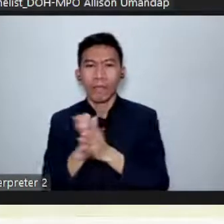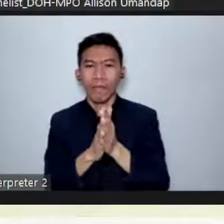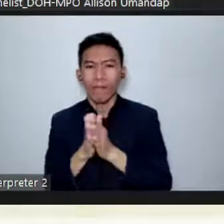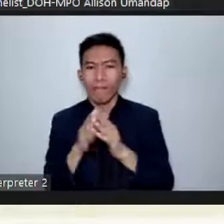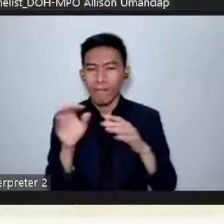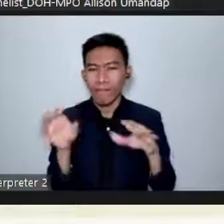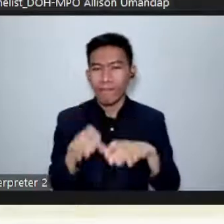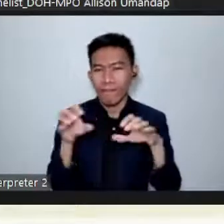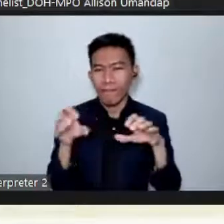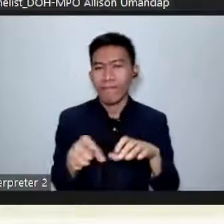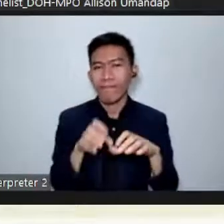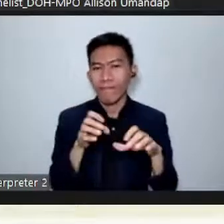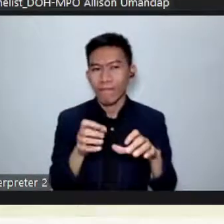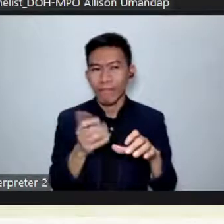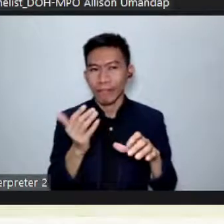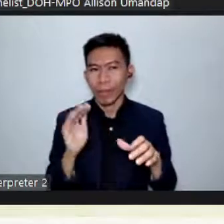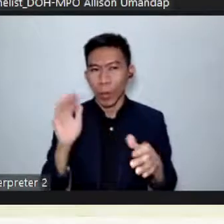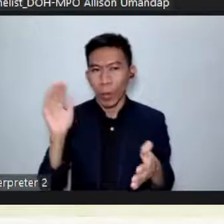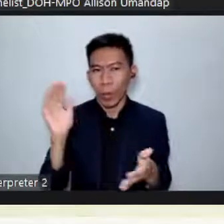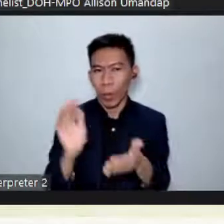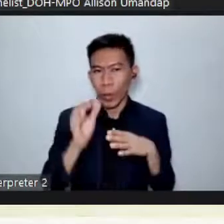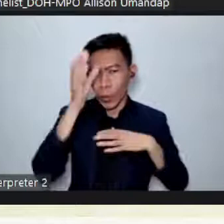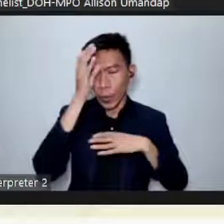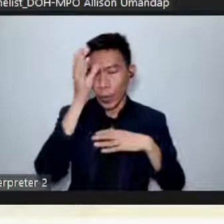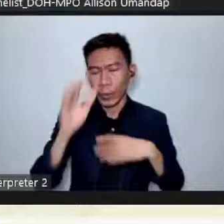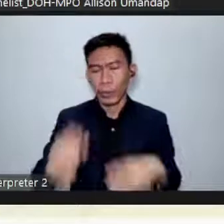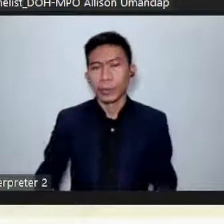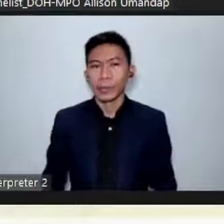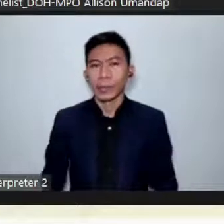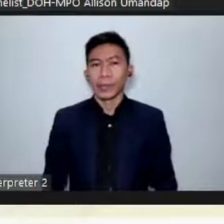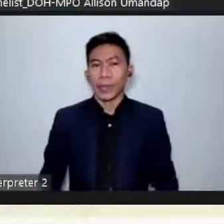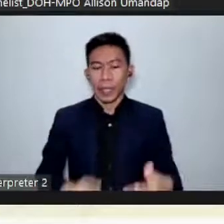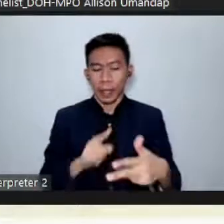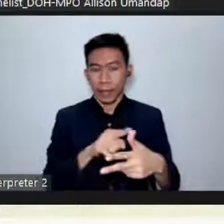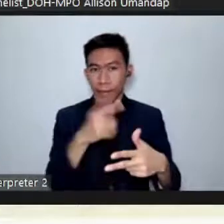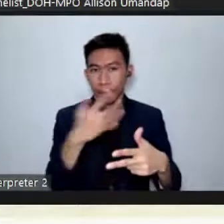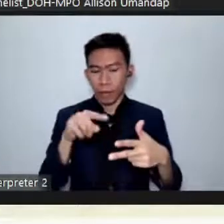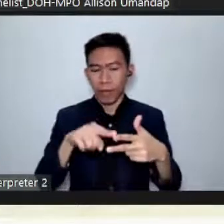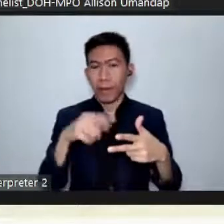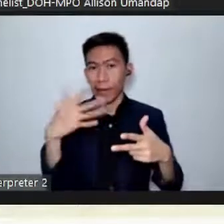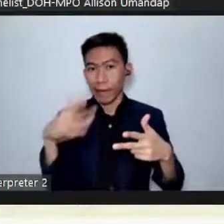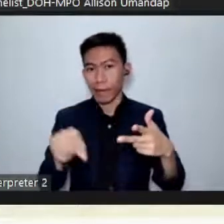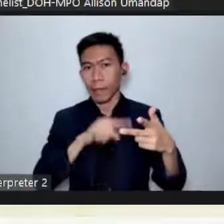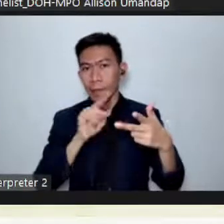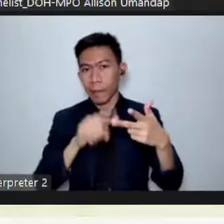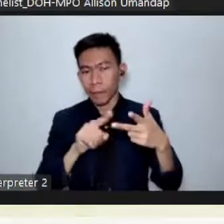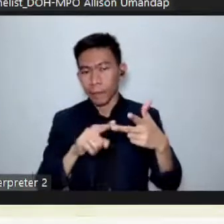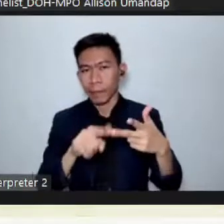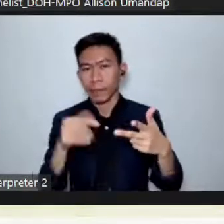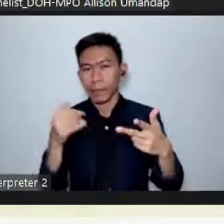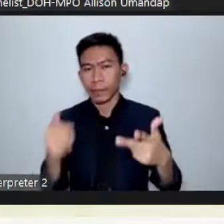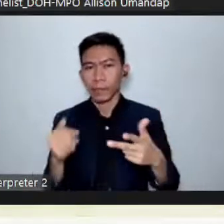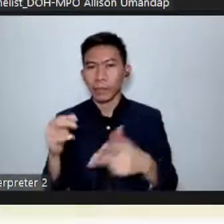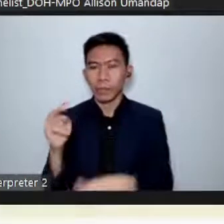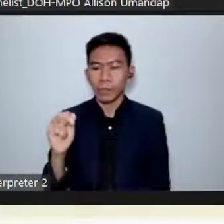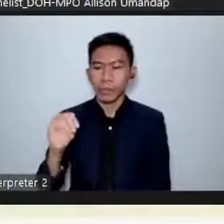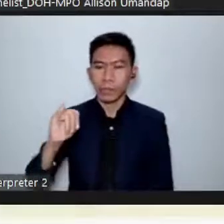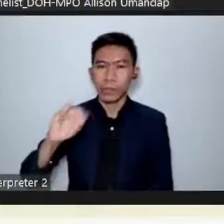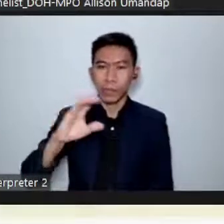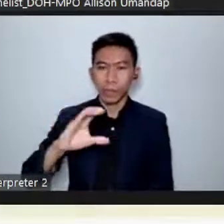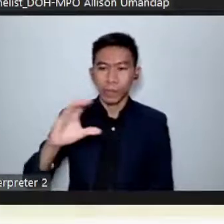and furious. So the third question, hearing and seeing the National Integrated Cancer